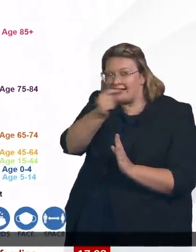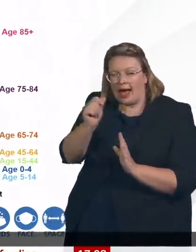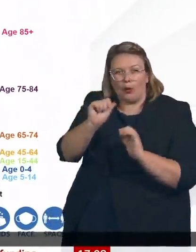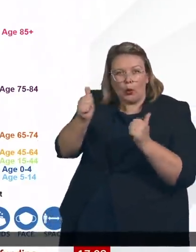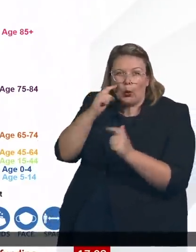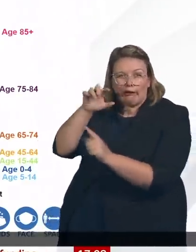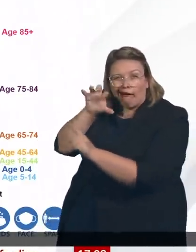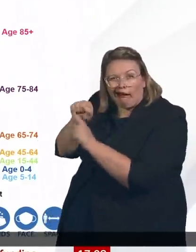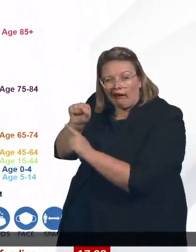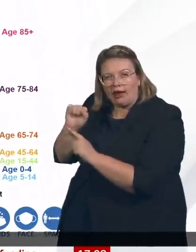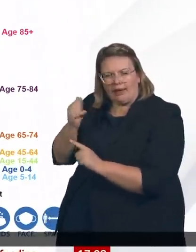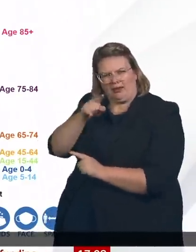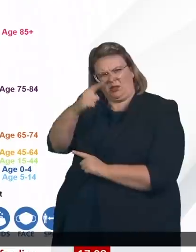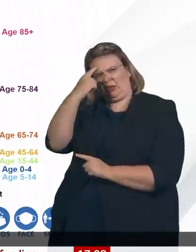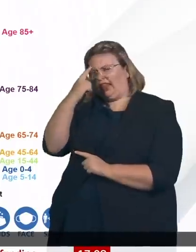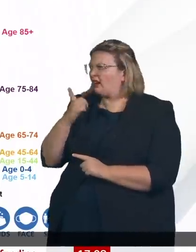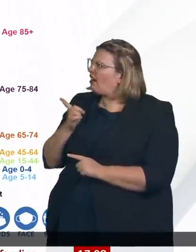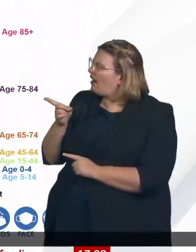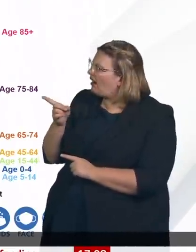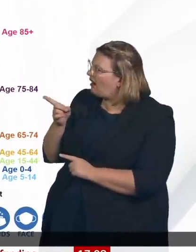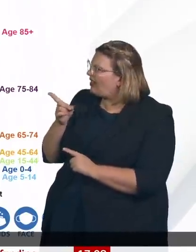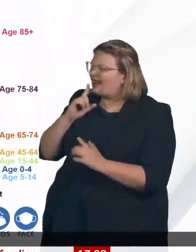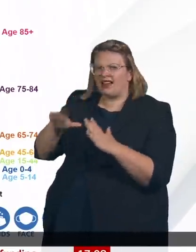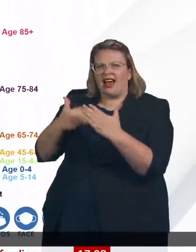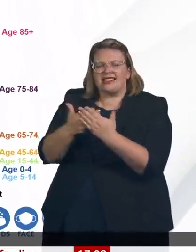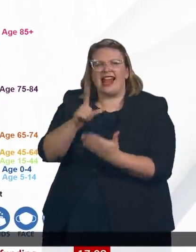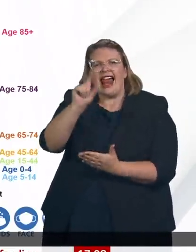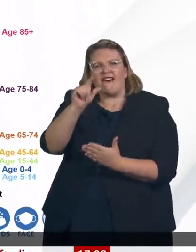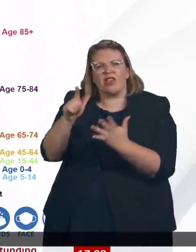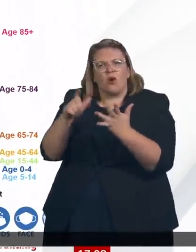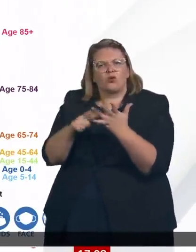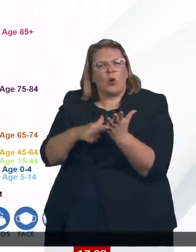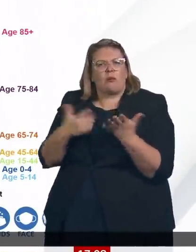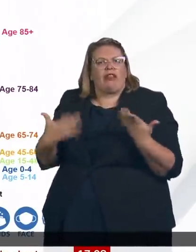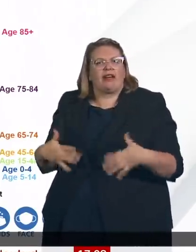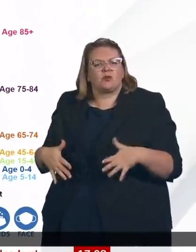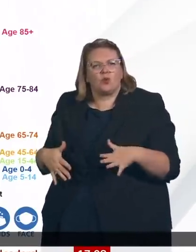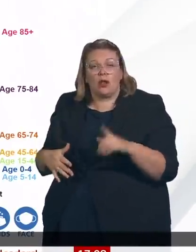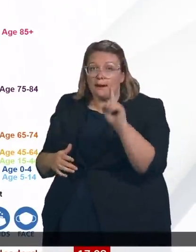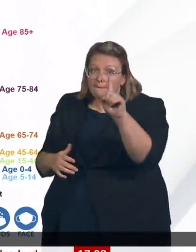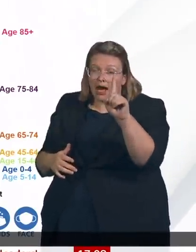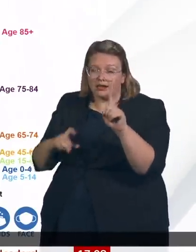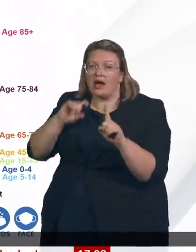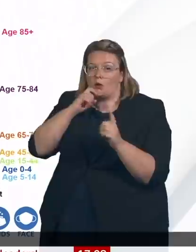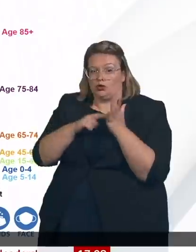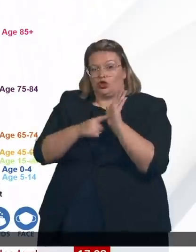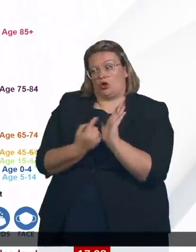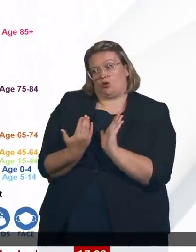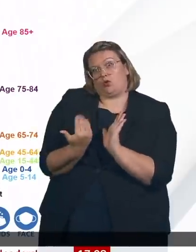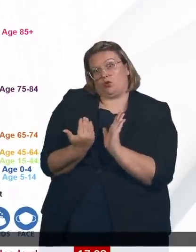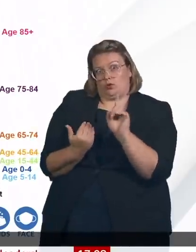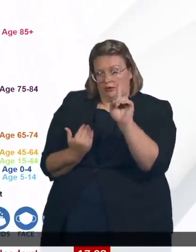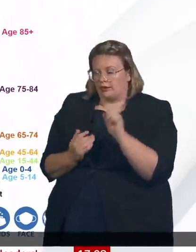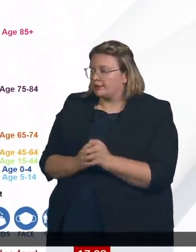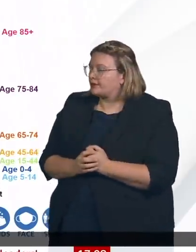say, well, these data extend up until the 11th of October. I will show you some data that go further than